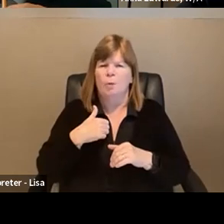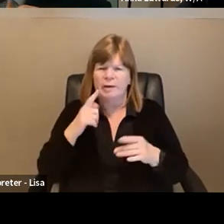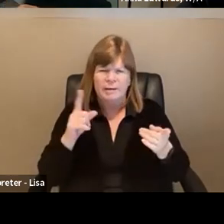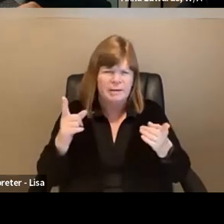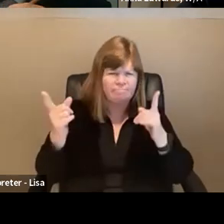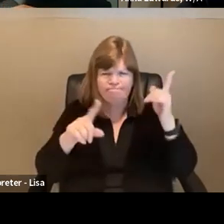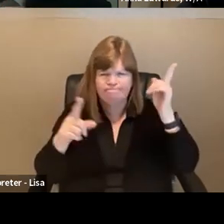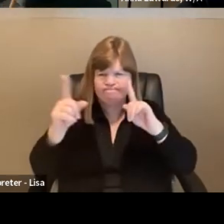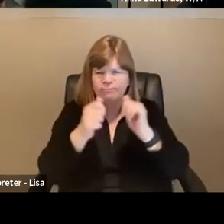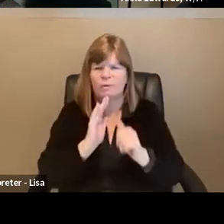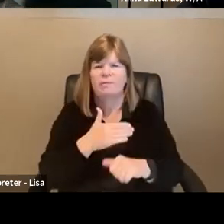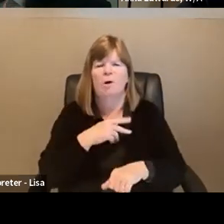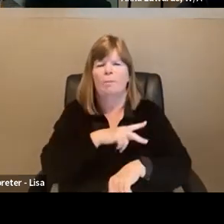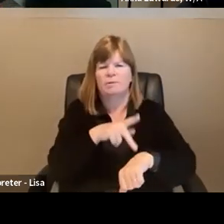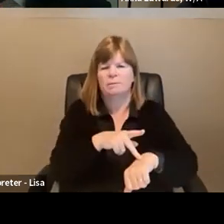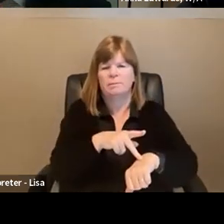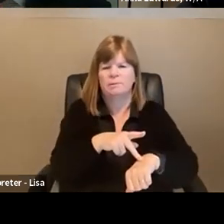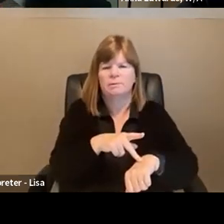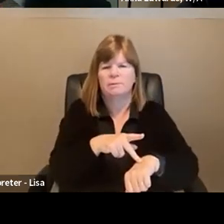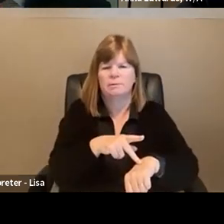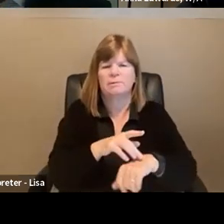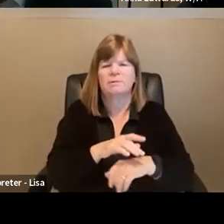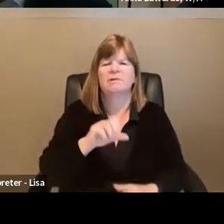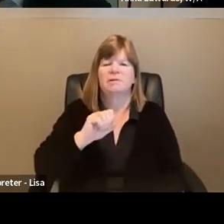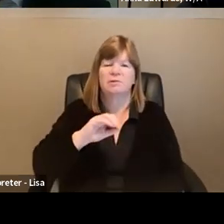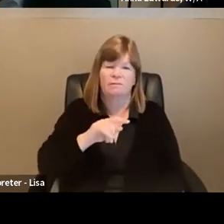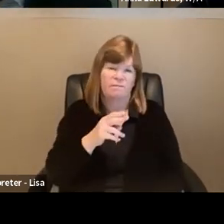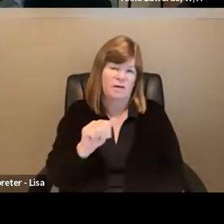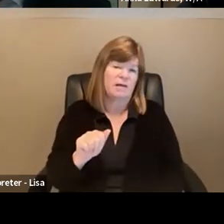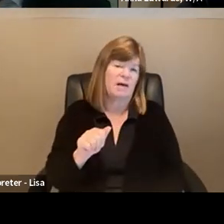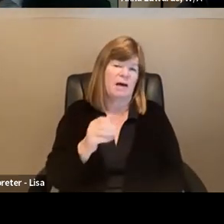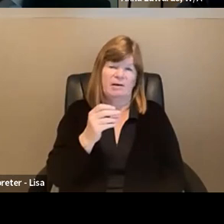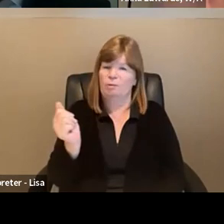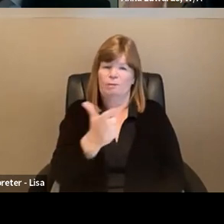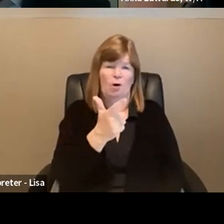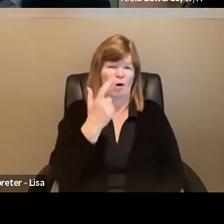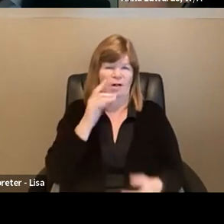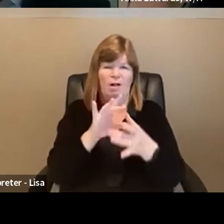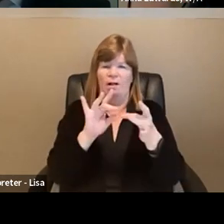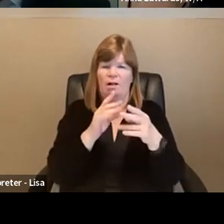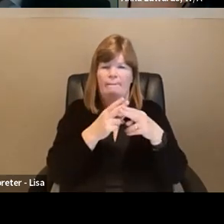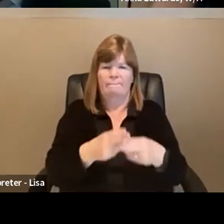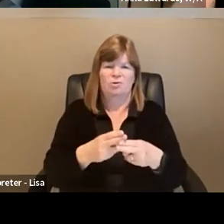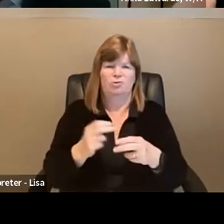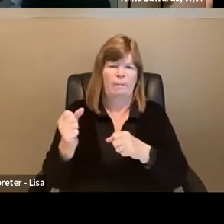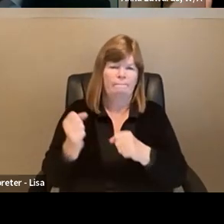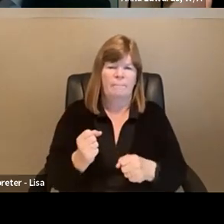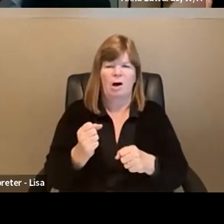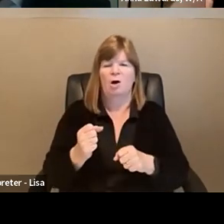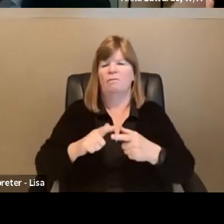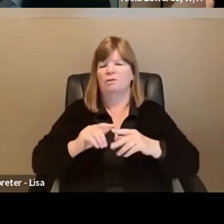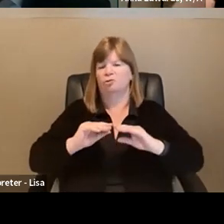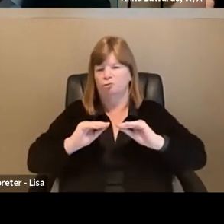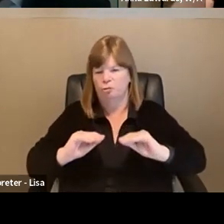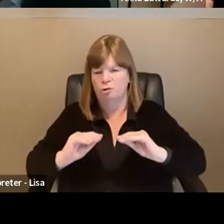our principals. Sophia and you, all of you have mentioned the power of instructional leadership. And